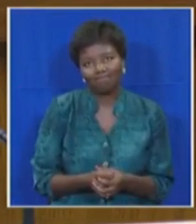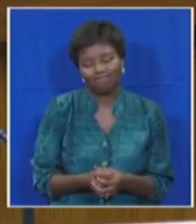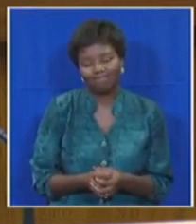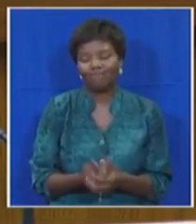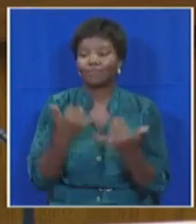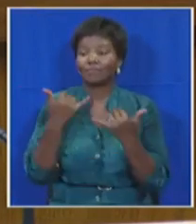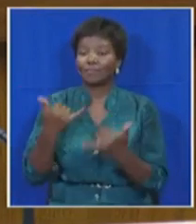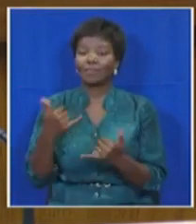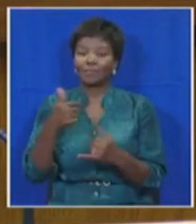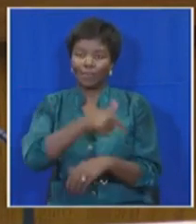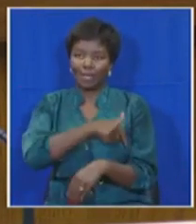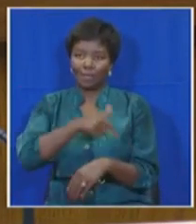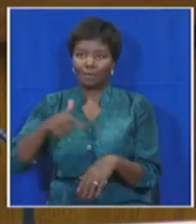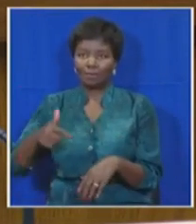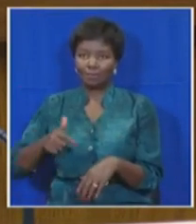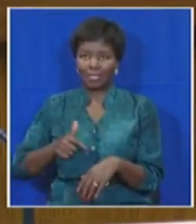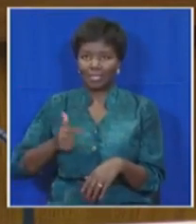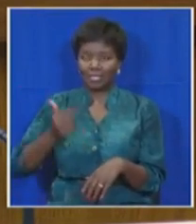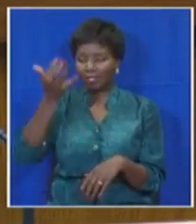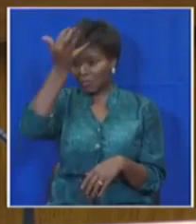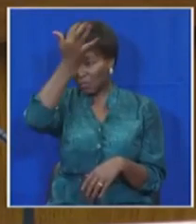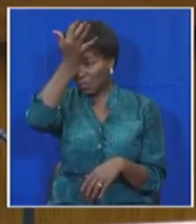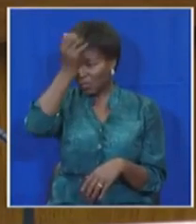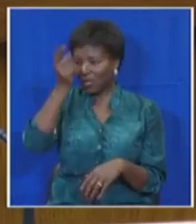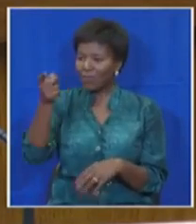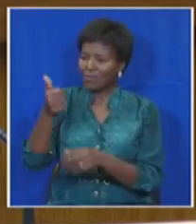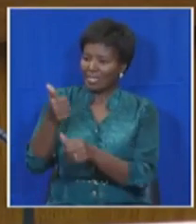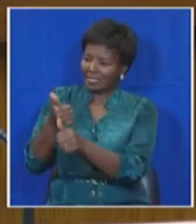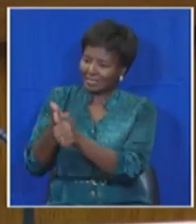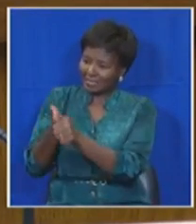Zuma, in your own